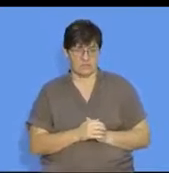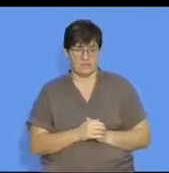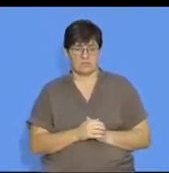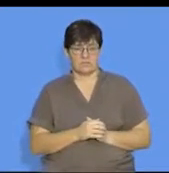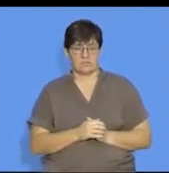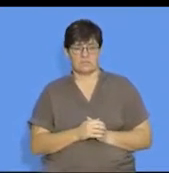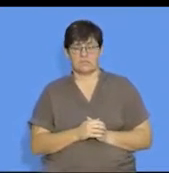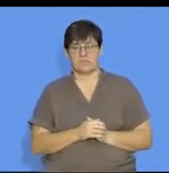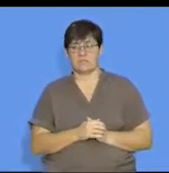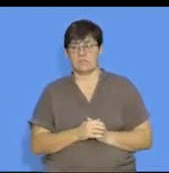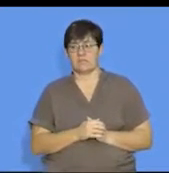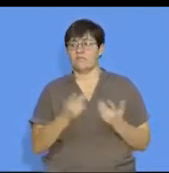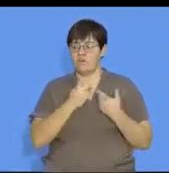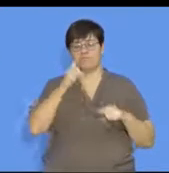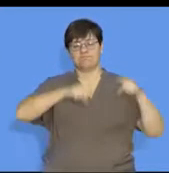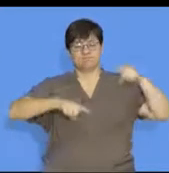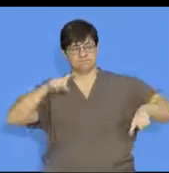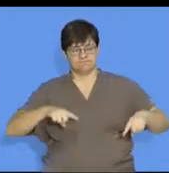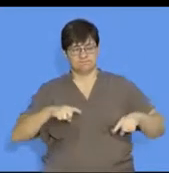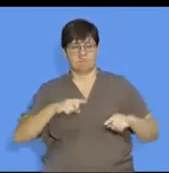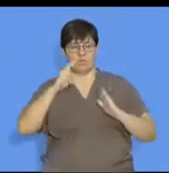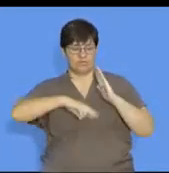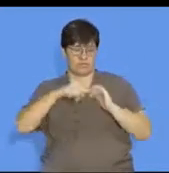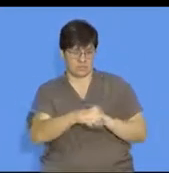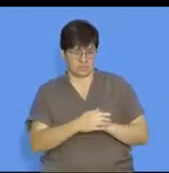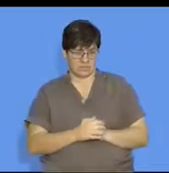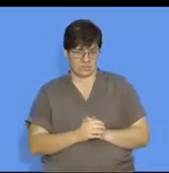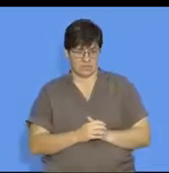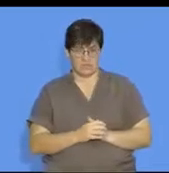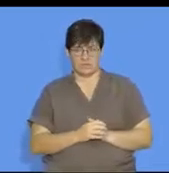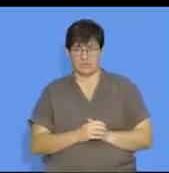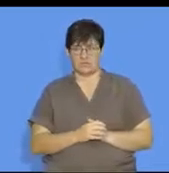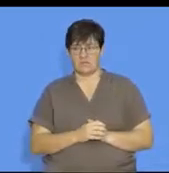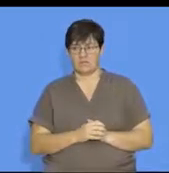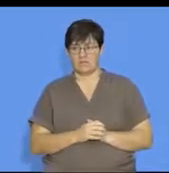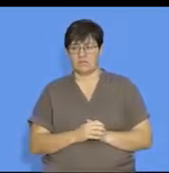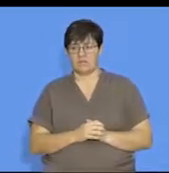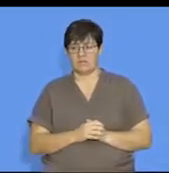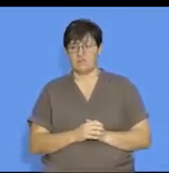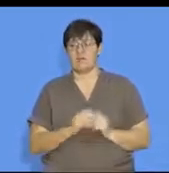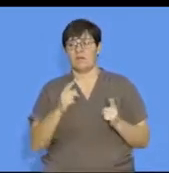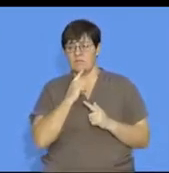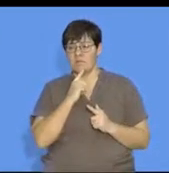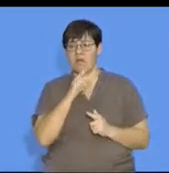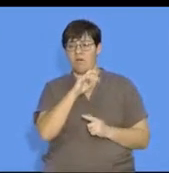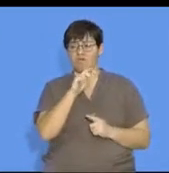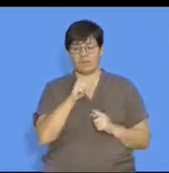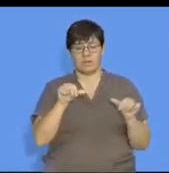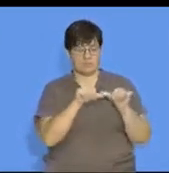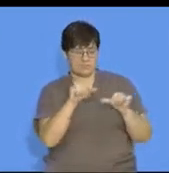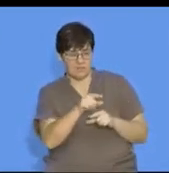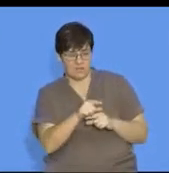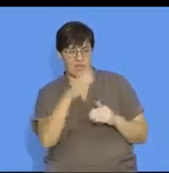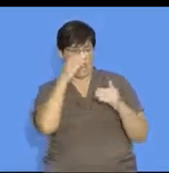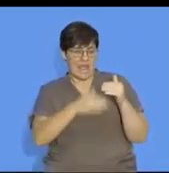the terminal voltage for the different current readings, right? So we're going to connect a voltmeter across the ends